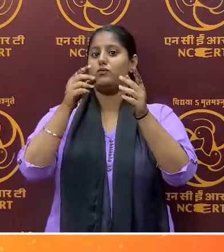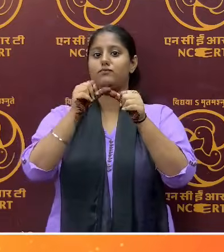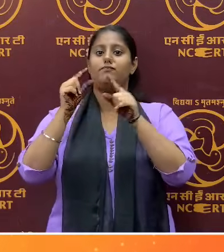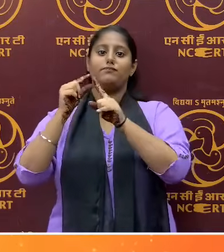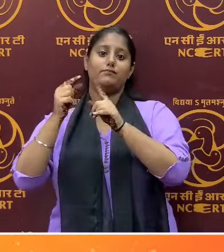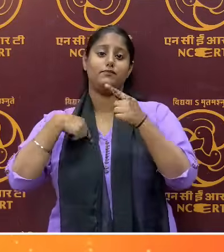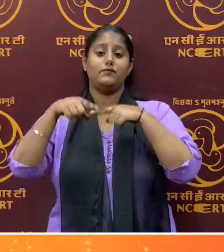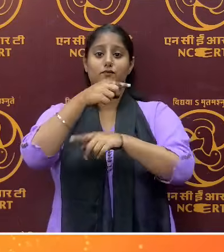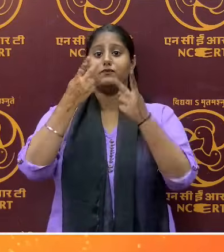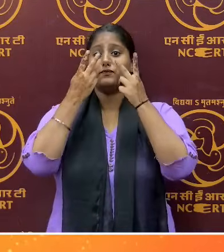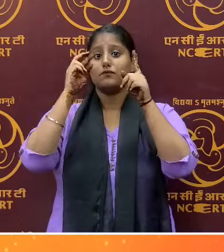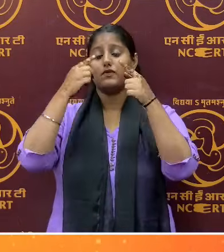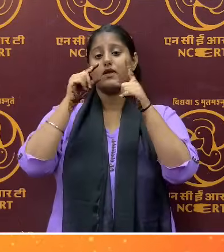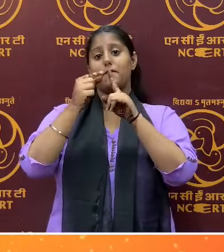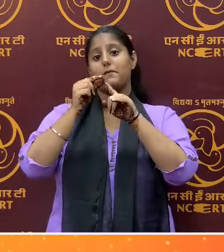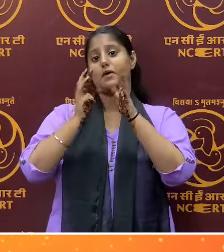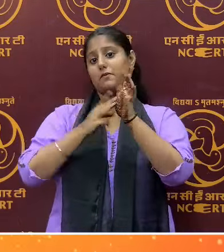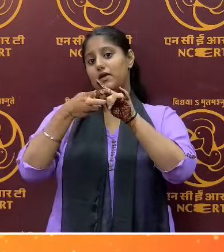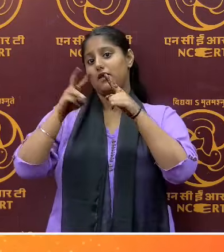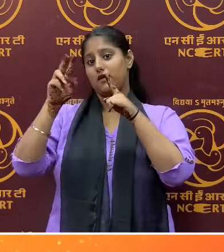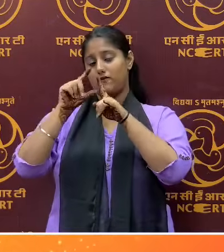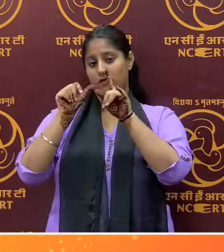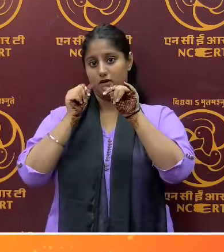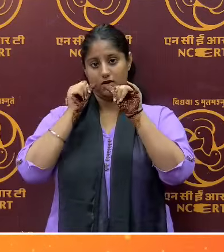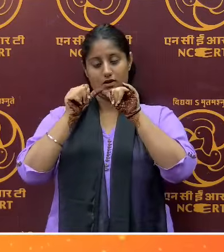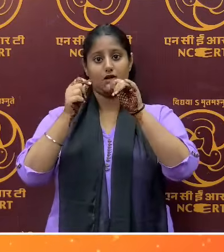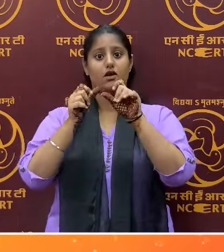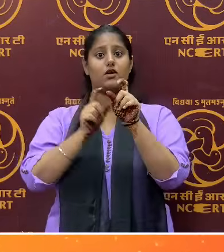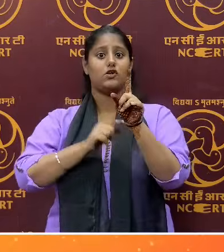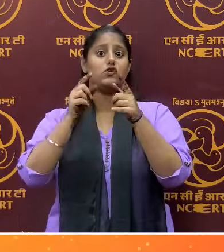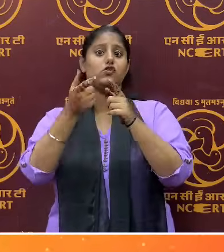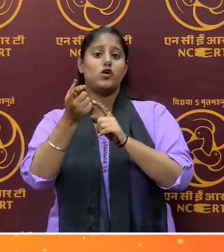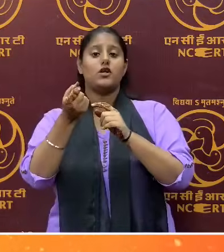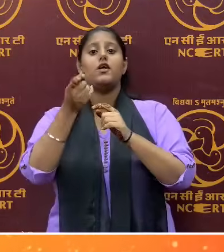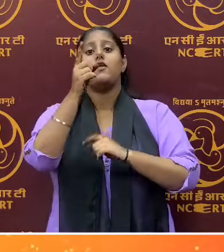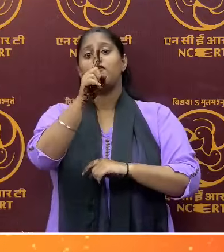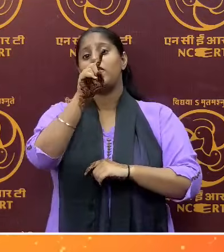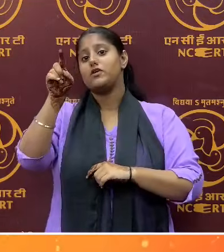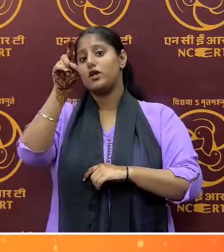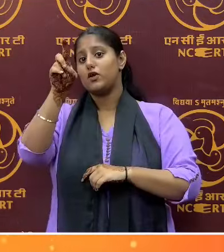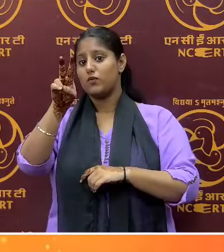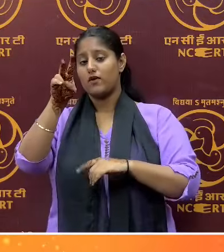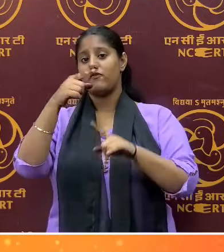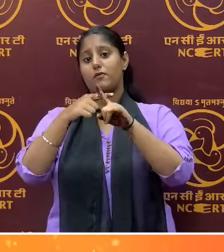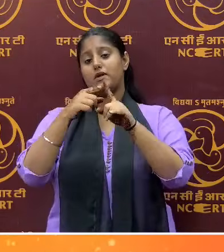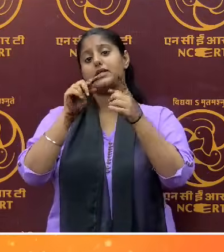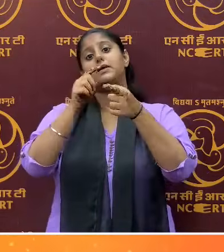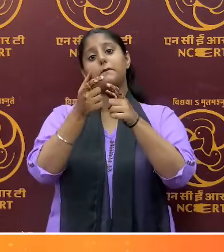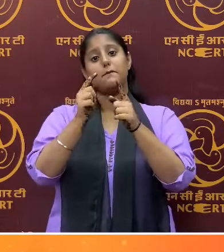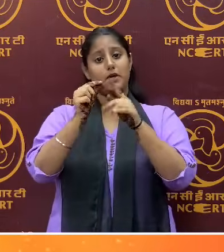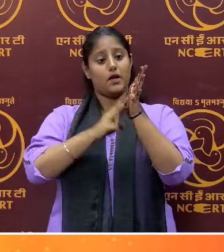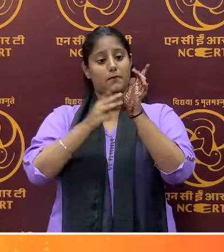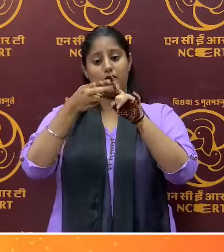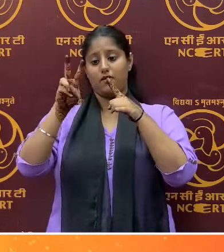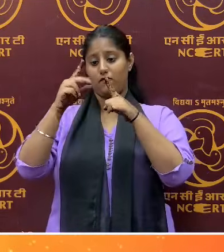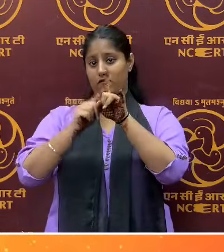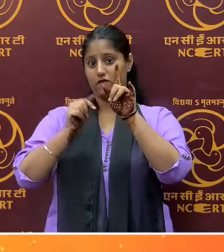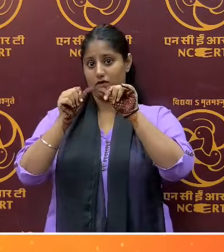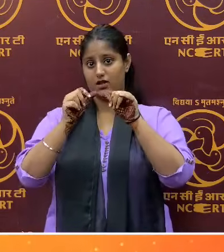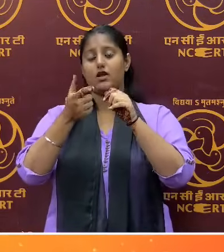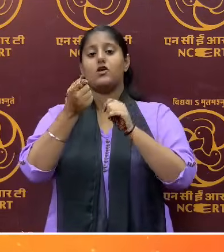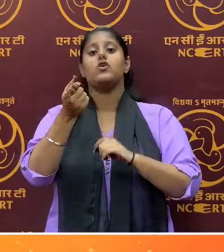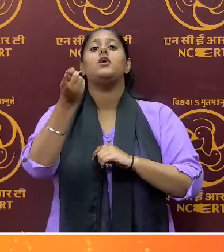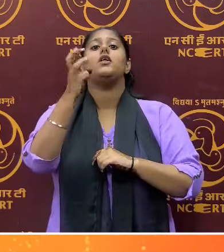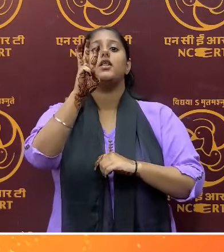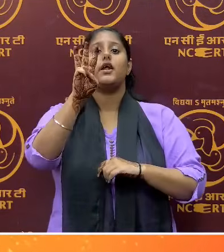on PMeVIDYA channels 1 to 12, on PMeVIDYA ISL channel number 31. We are also streaming live on our